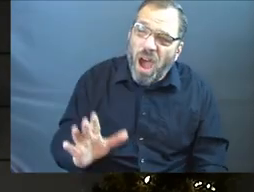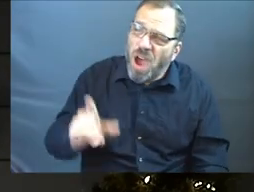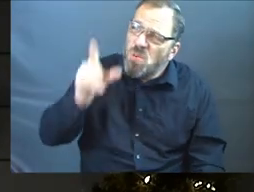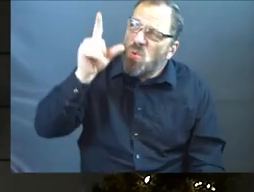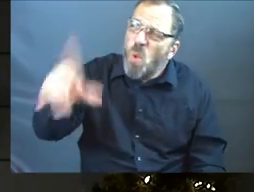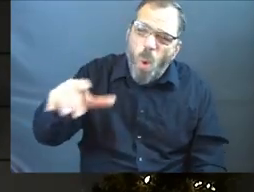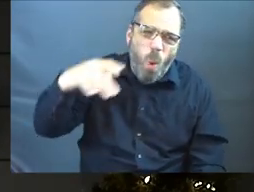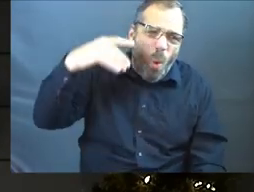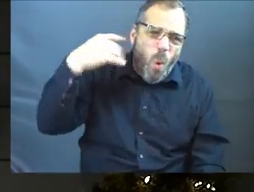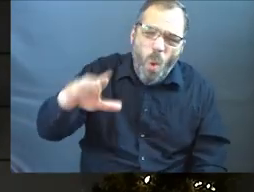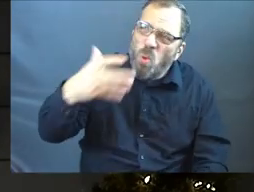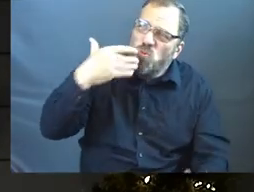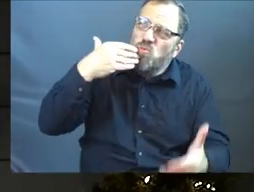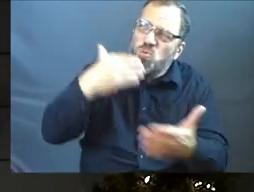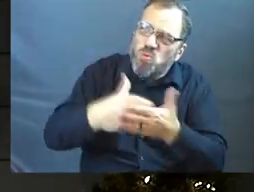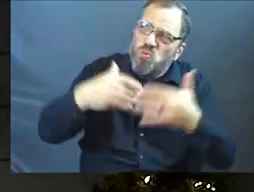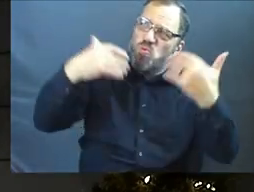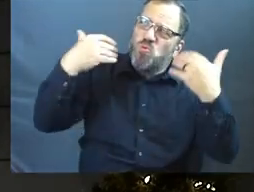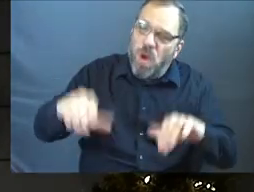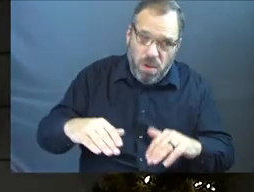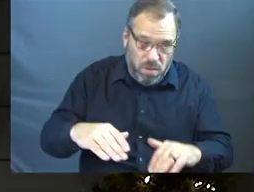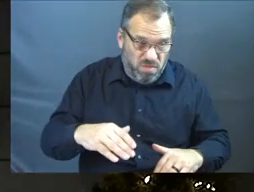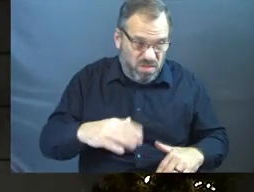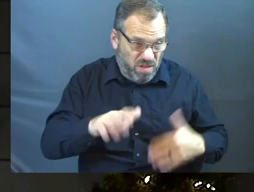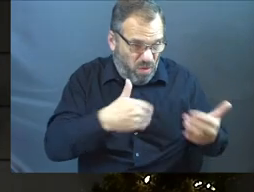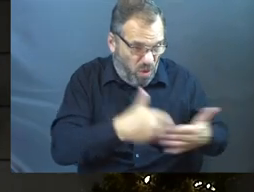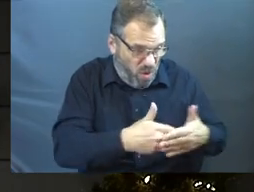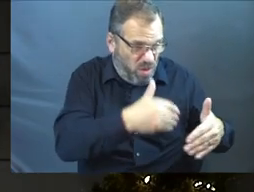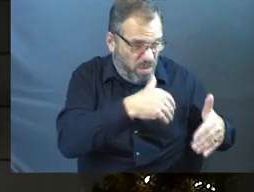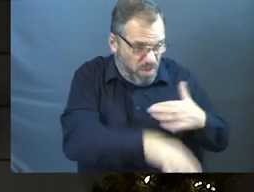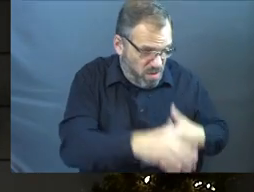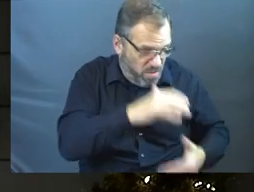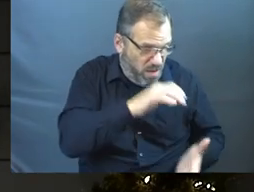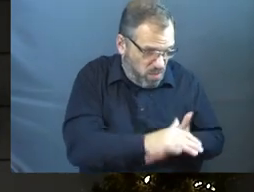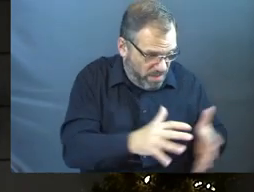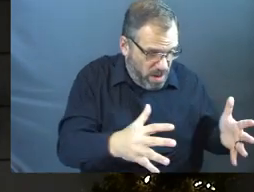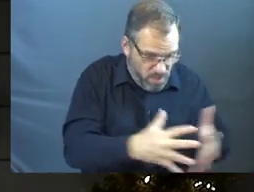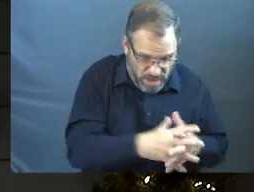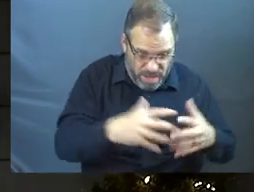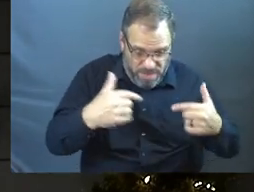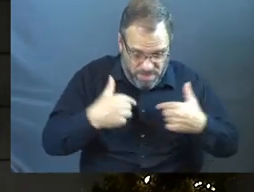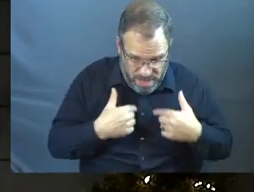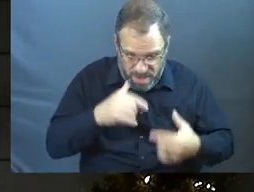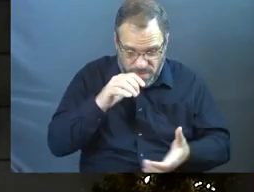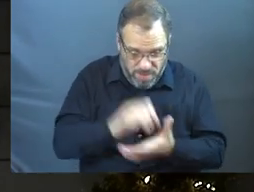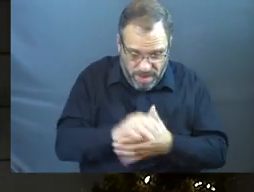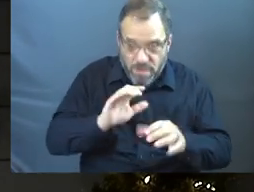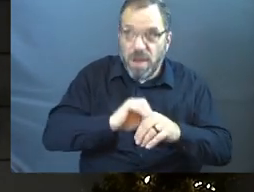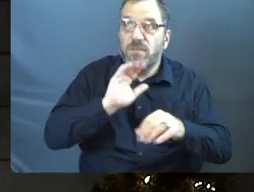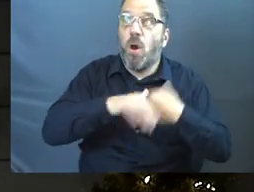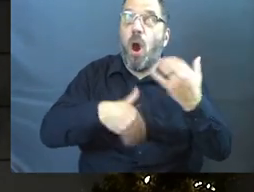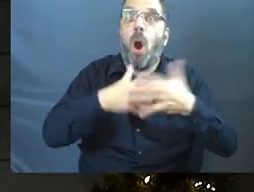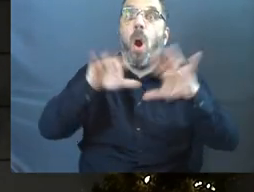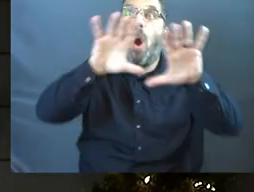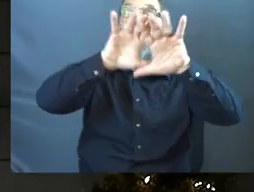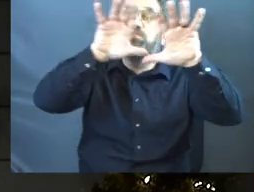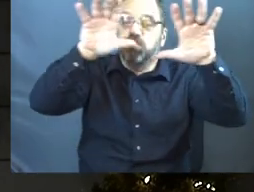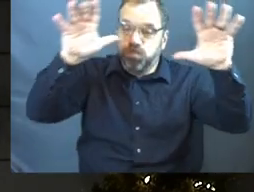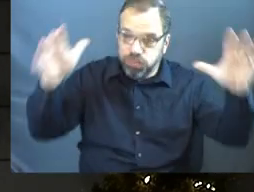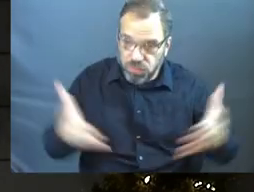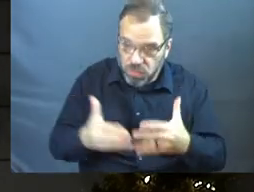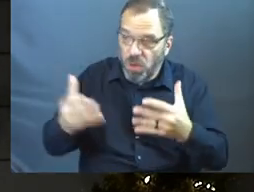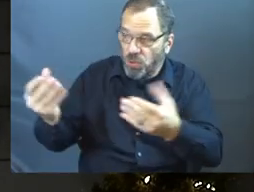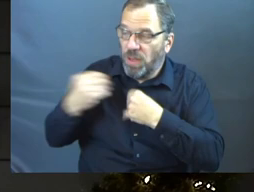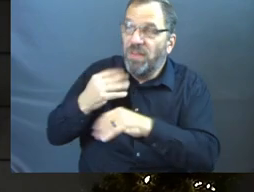you're so good. Not because of all that you're doing for me, but for what you're doing for all of us. You've brought